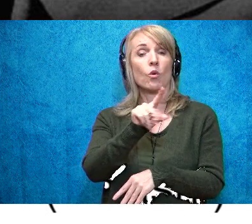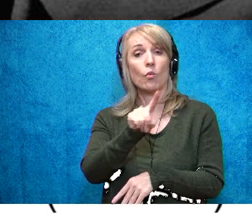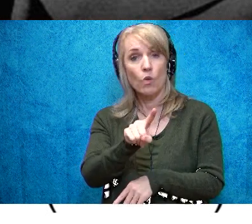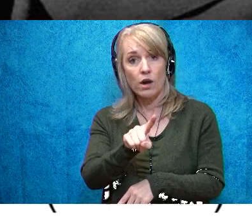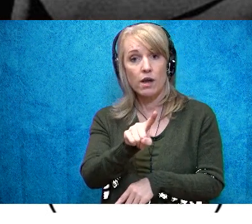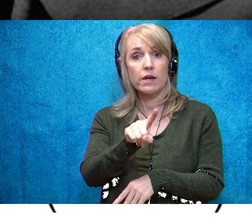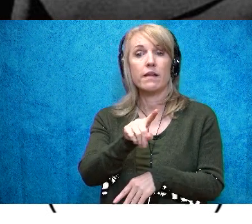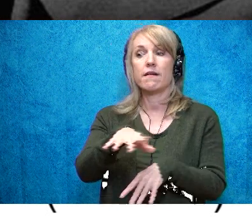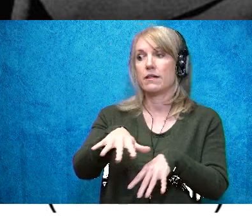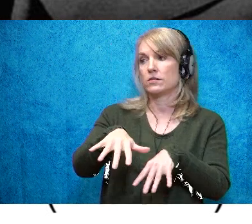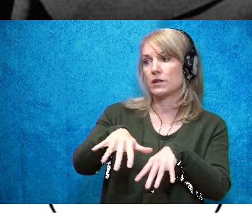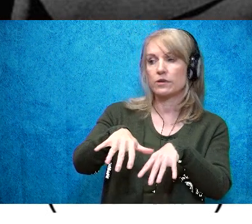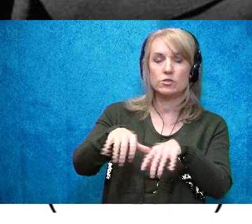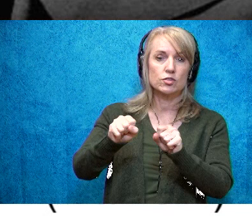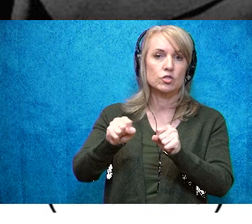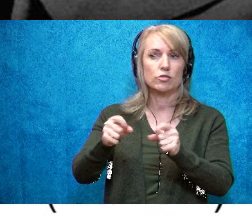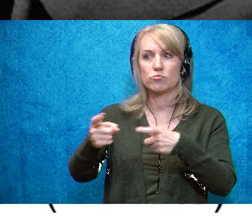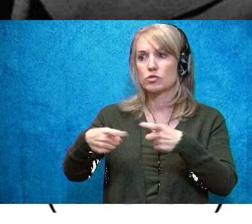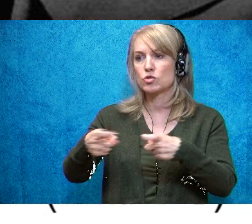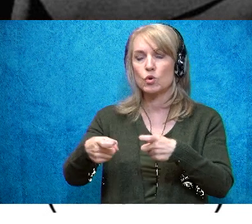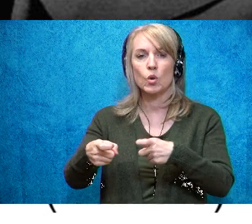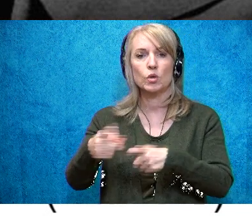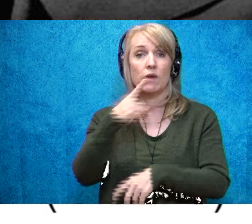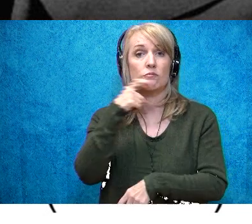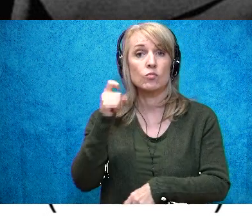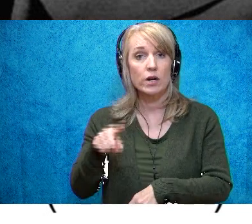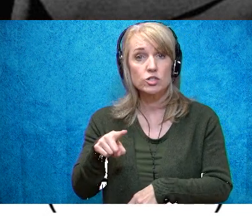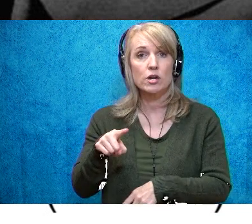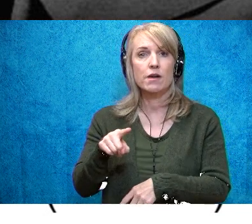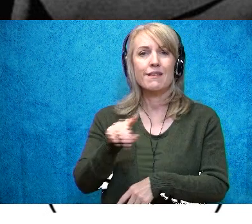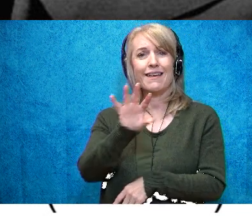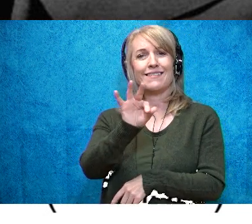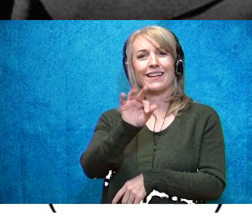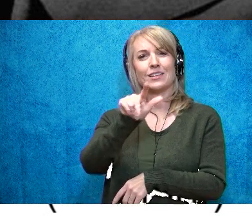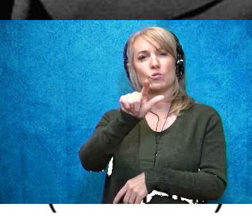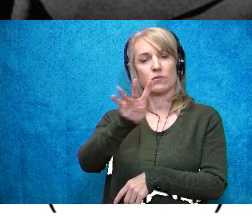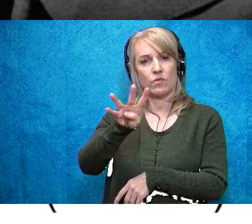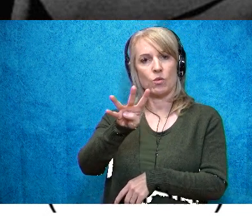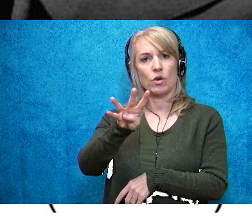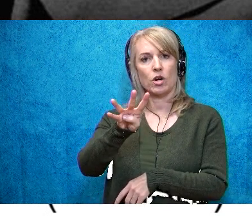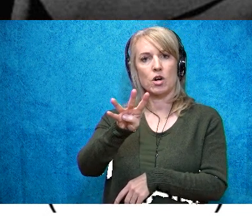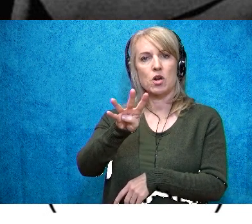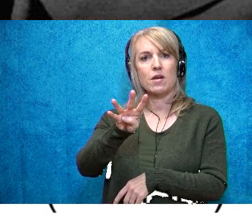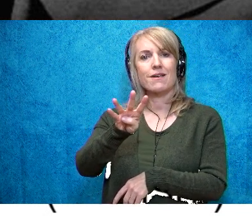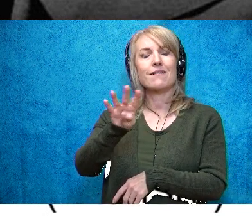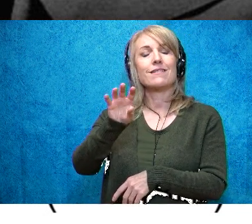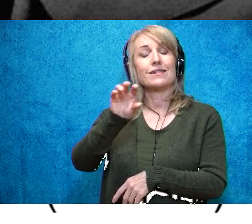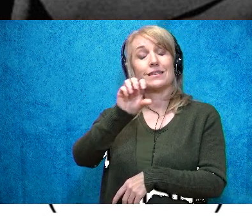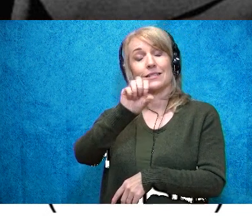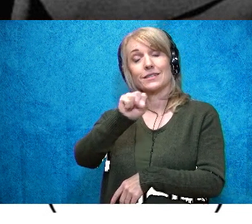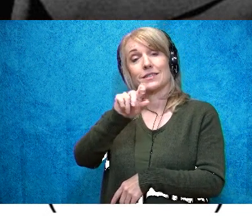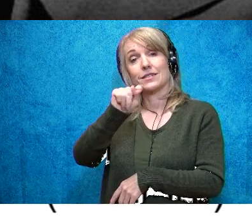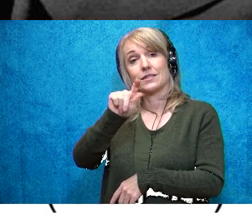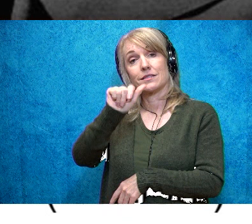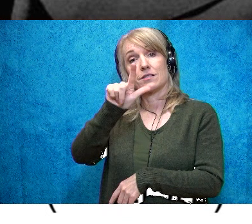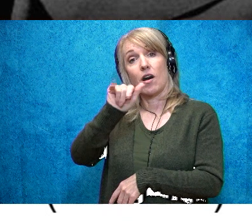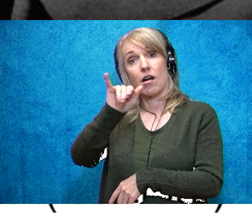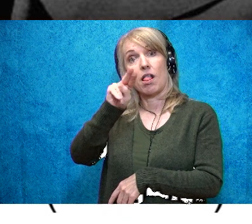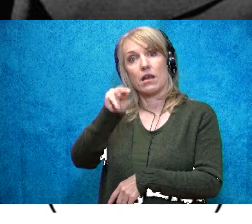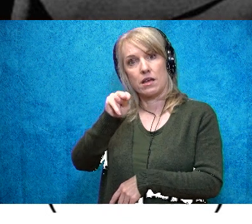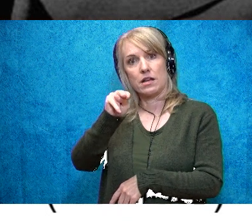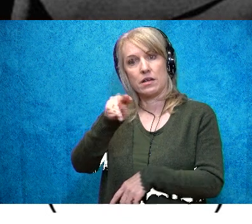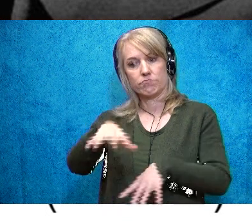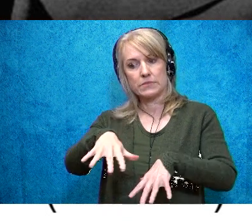of Russia and it became the Soviet Union. Well, in 1924, Joseph Stalin is going to take over at the death